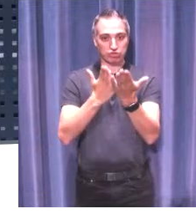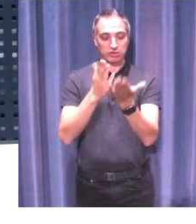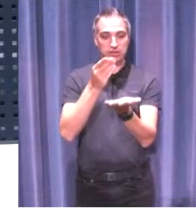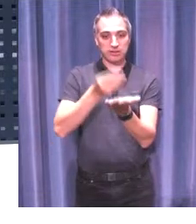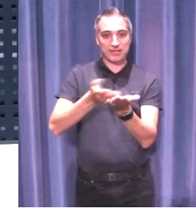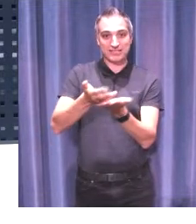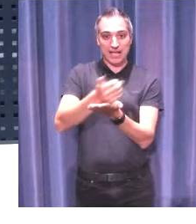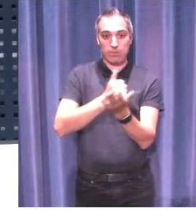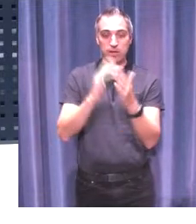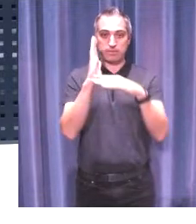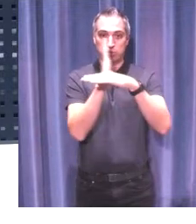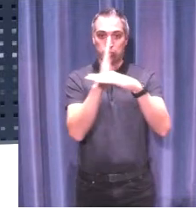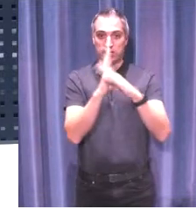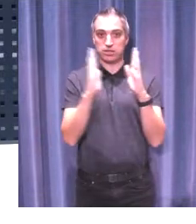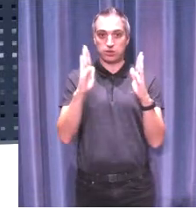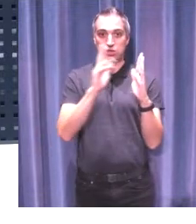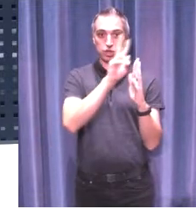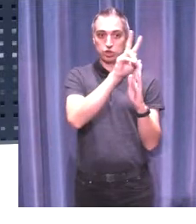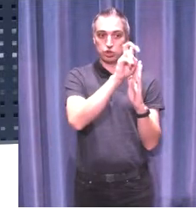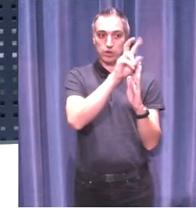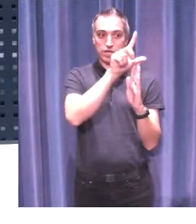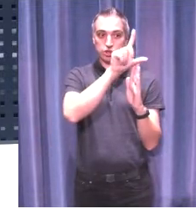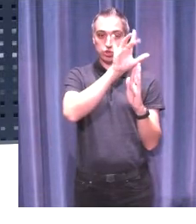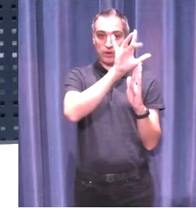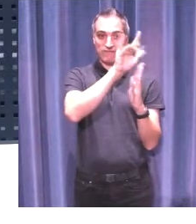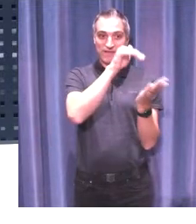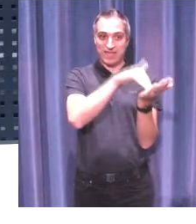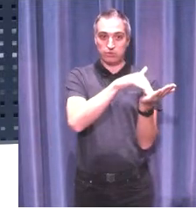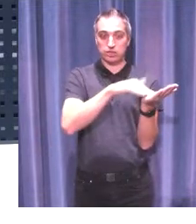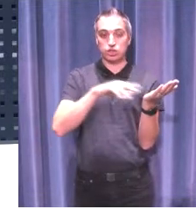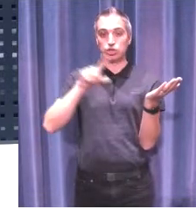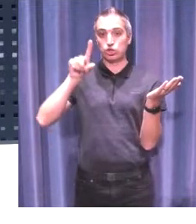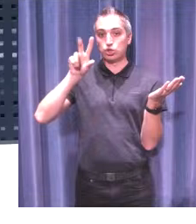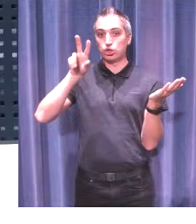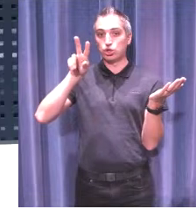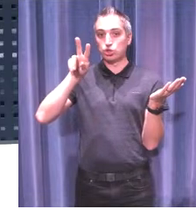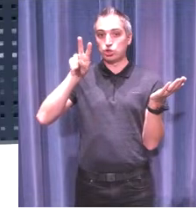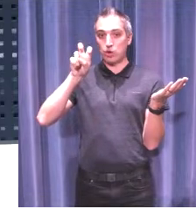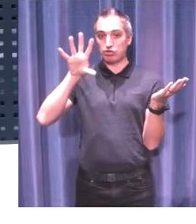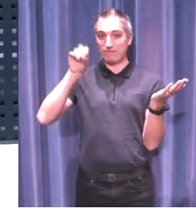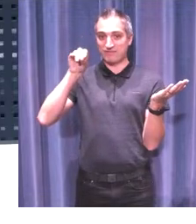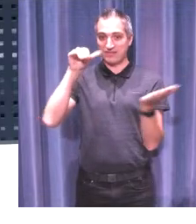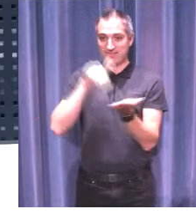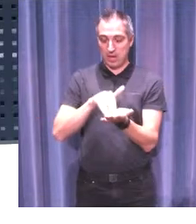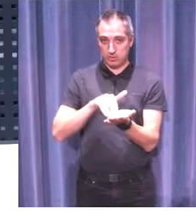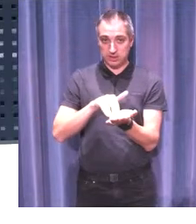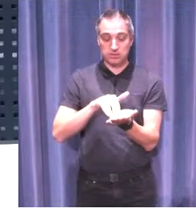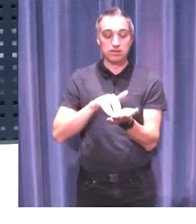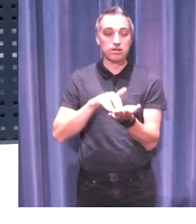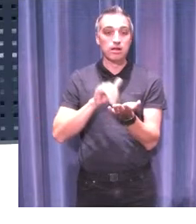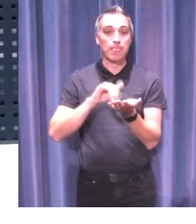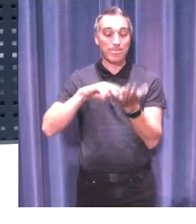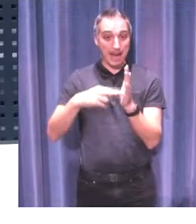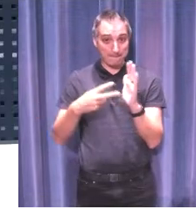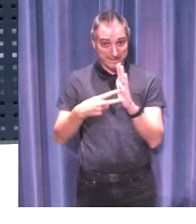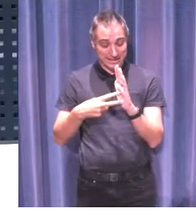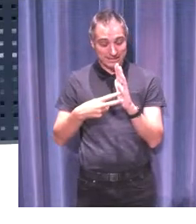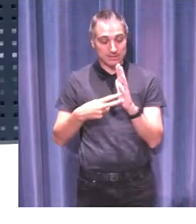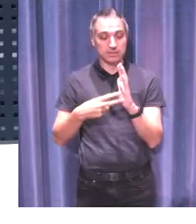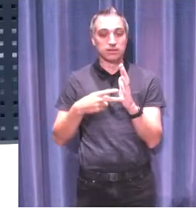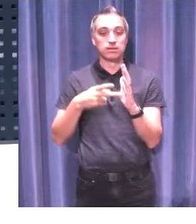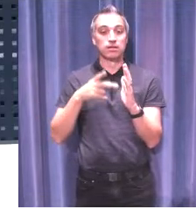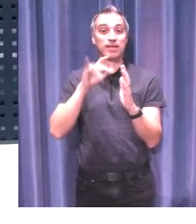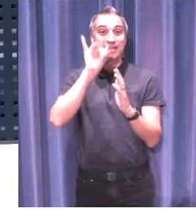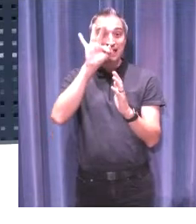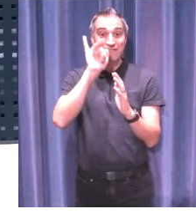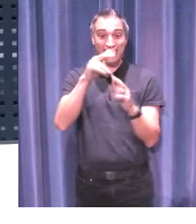salary range falls somewhere between $225,000 and $250,000. That would leave room,